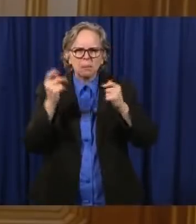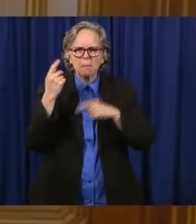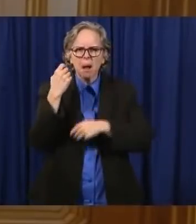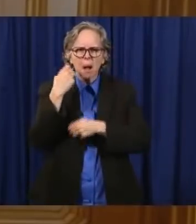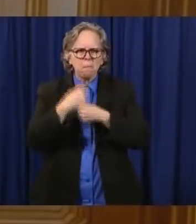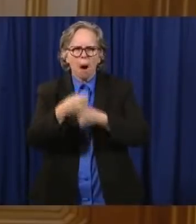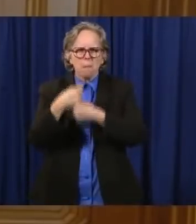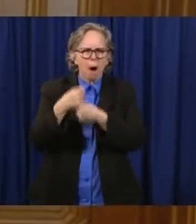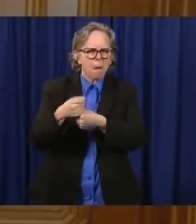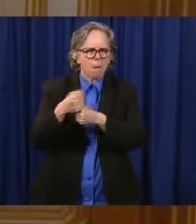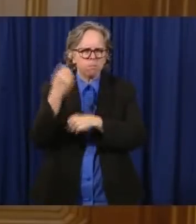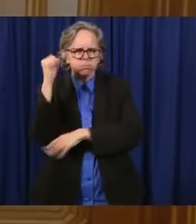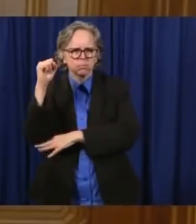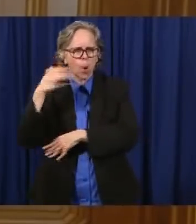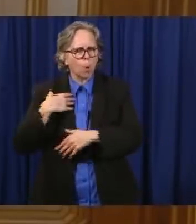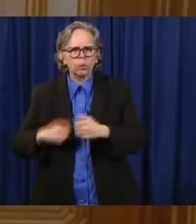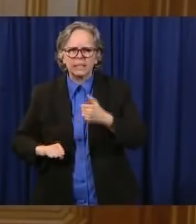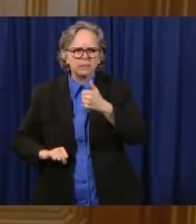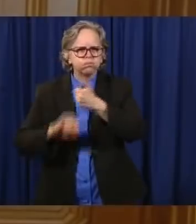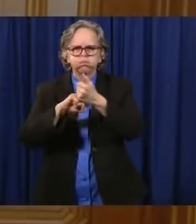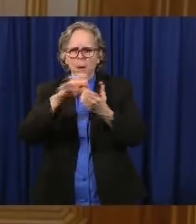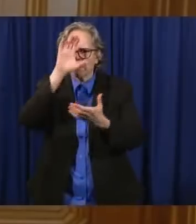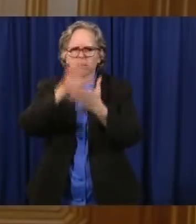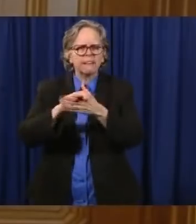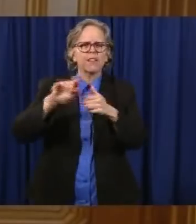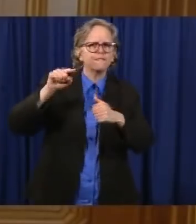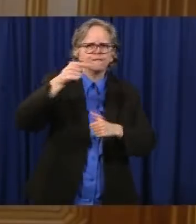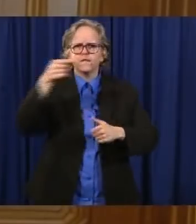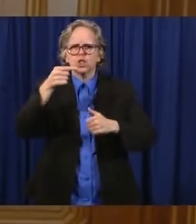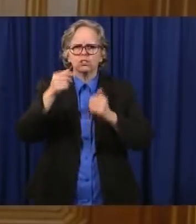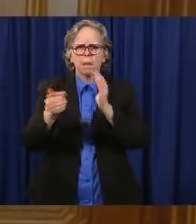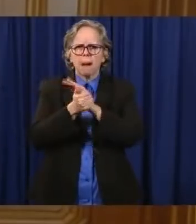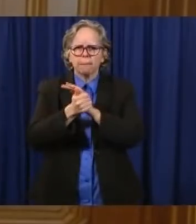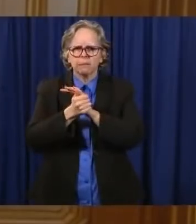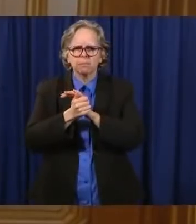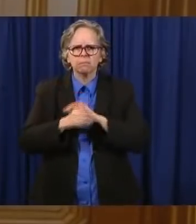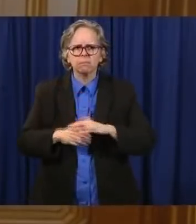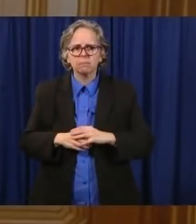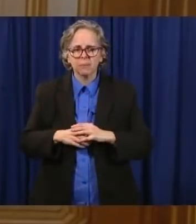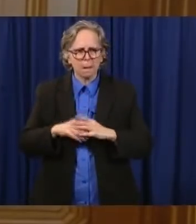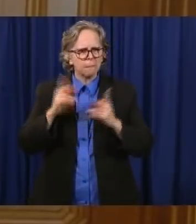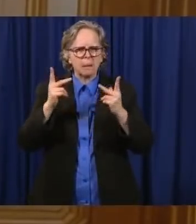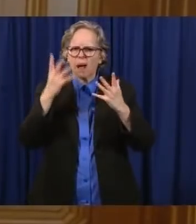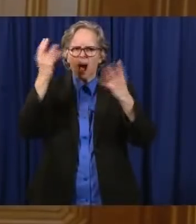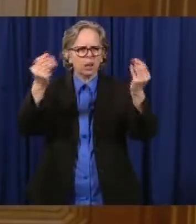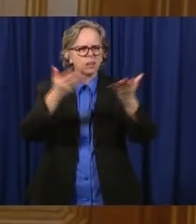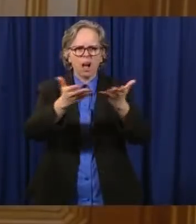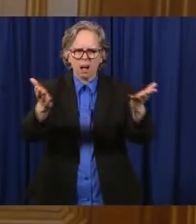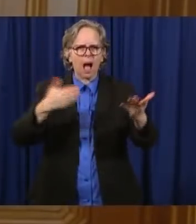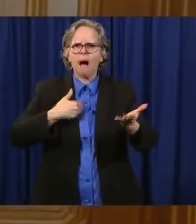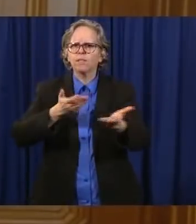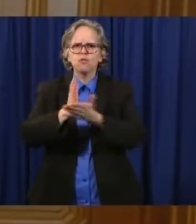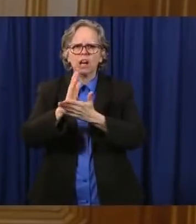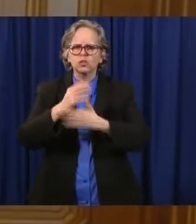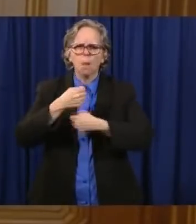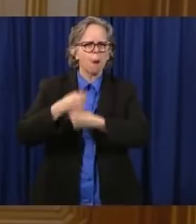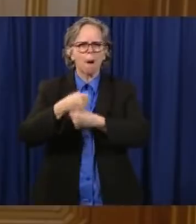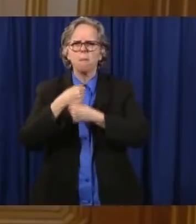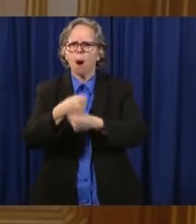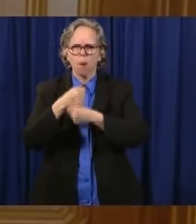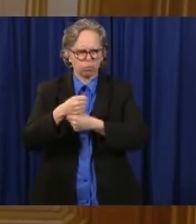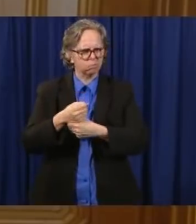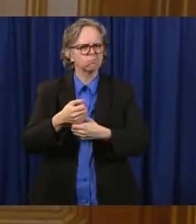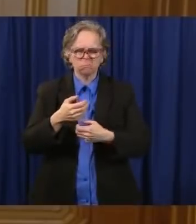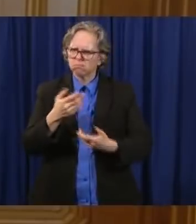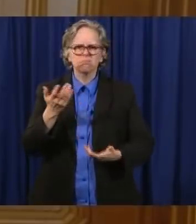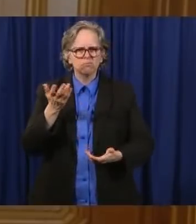are outside have every right to be out there, and they have every right to say whatever they want to say. So we respect